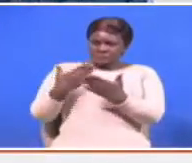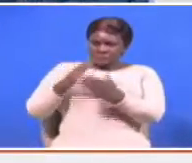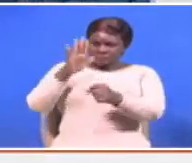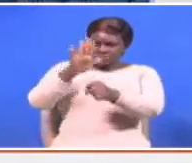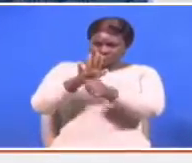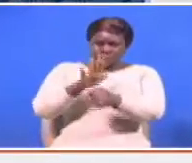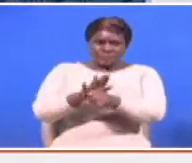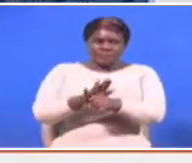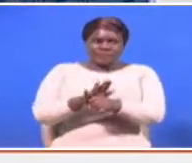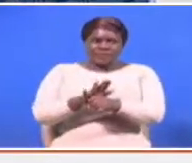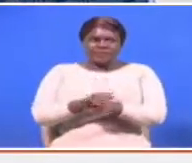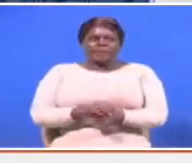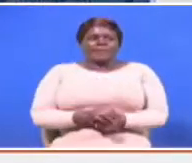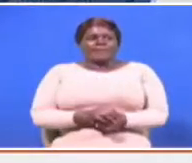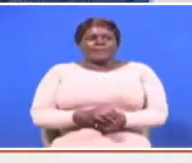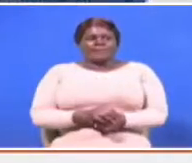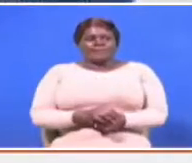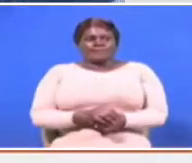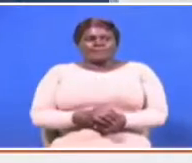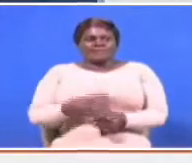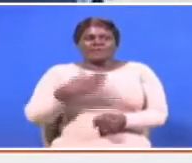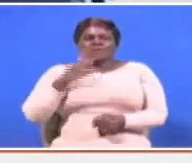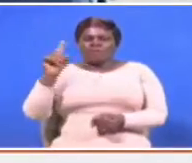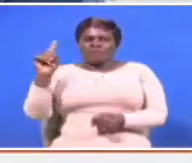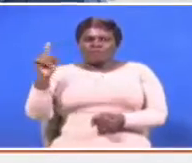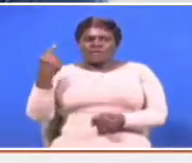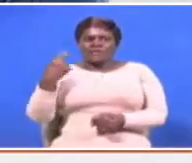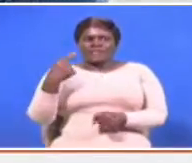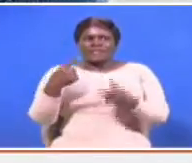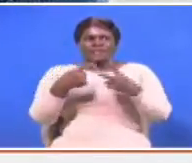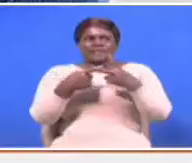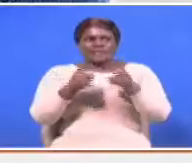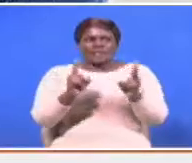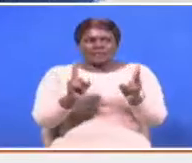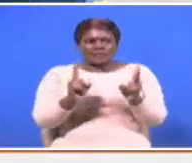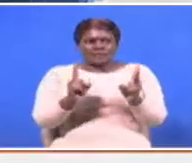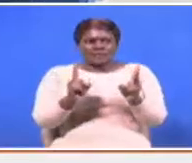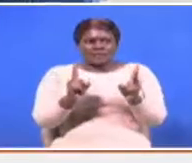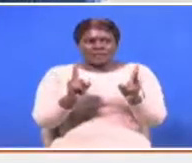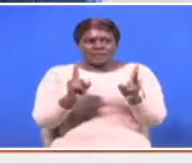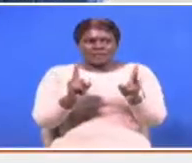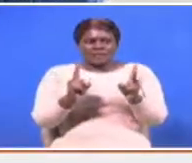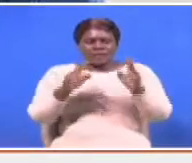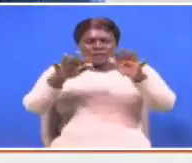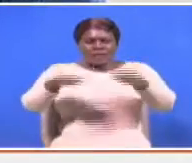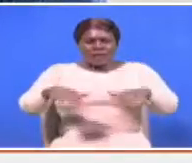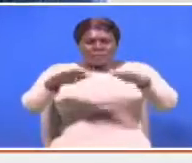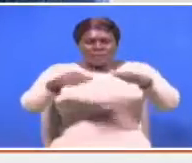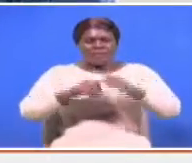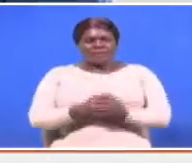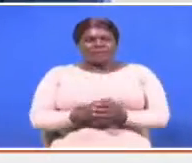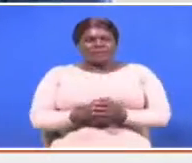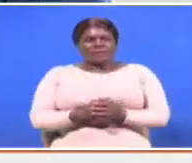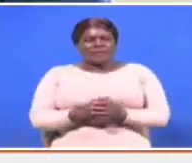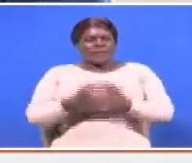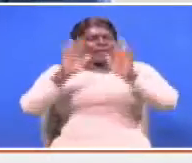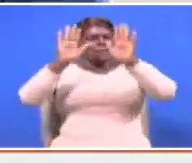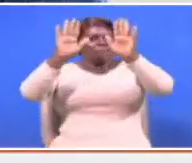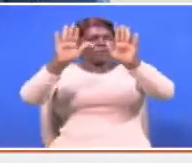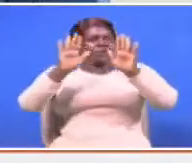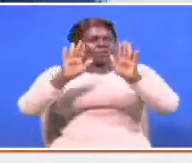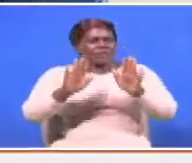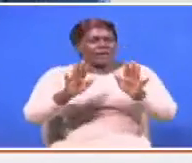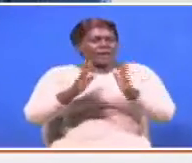much, Jesse. I want first to start by calming nerves before I can go there. Okay. The more important thing